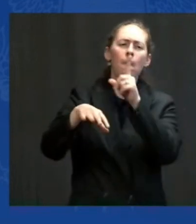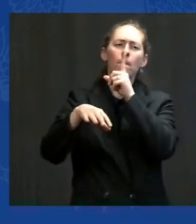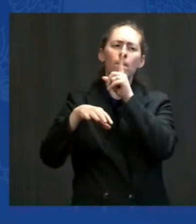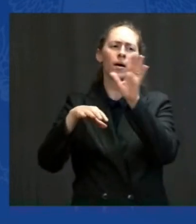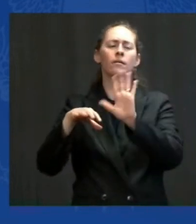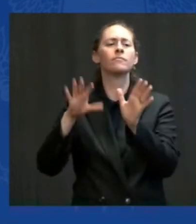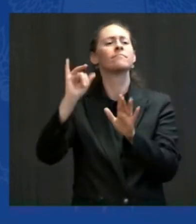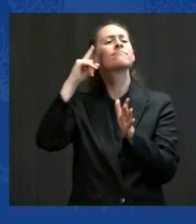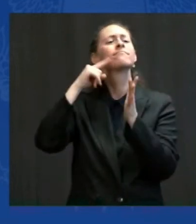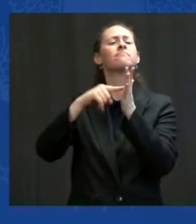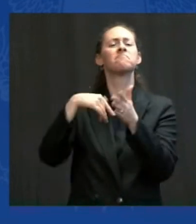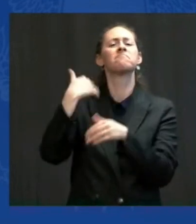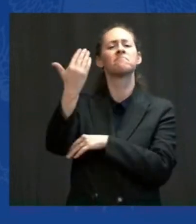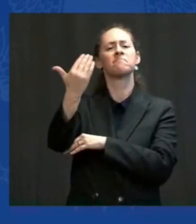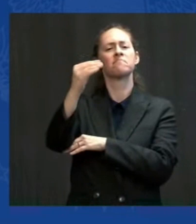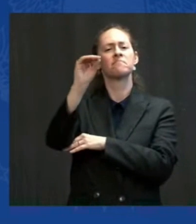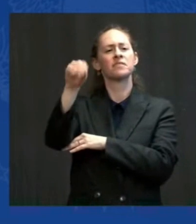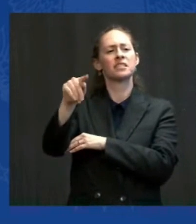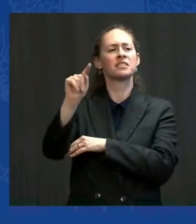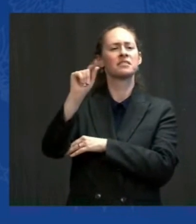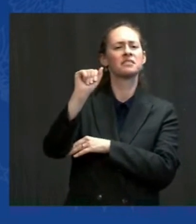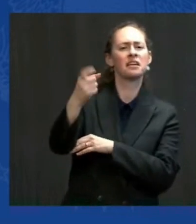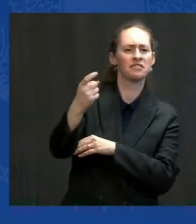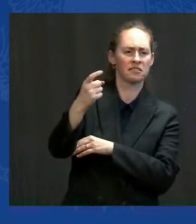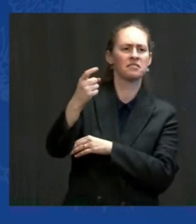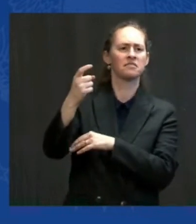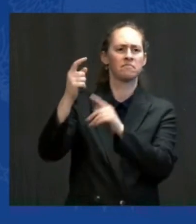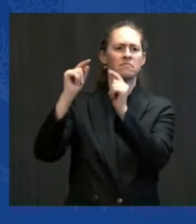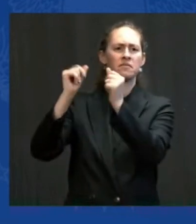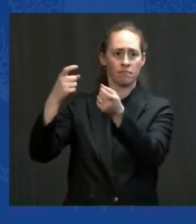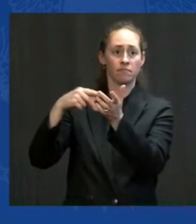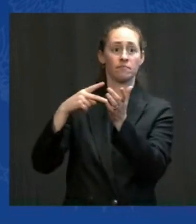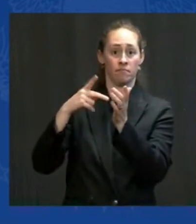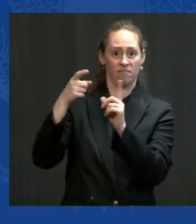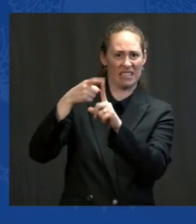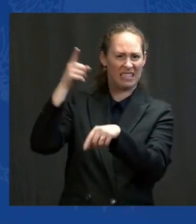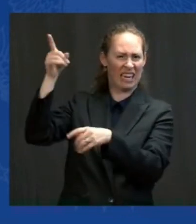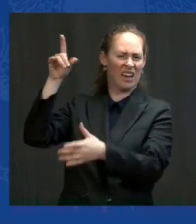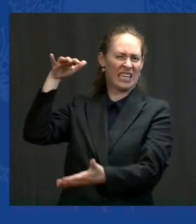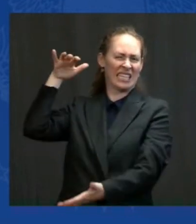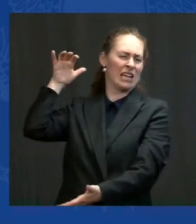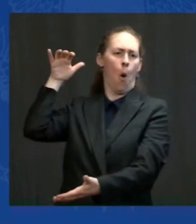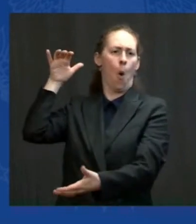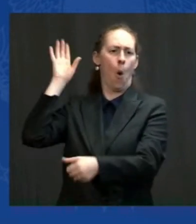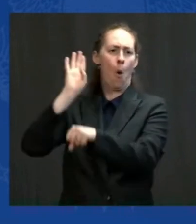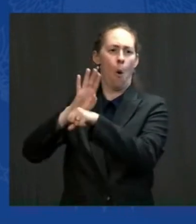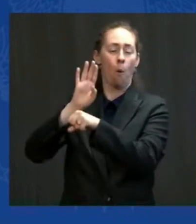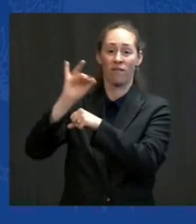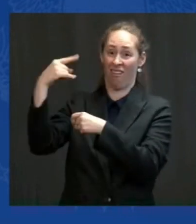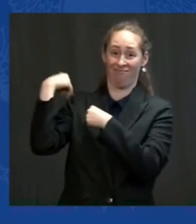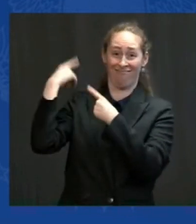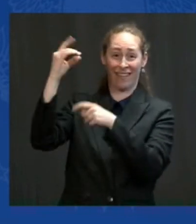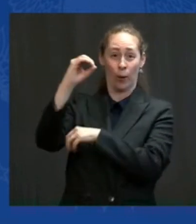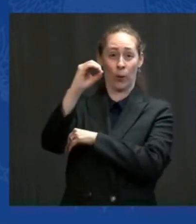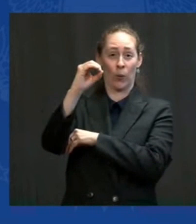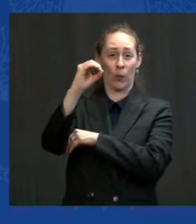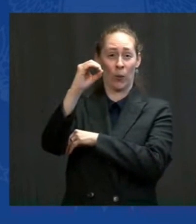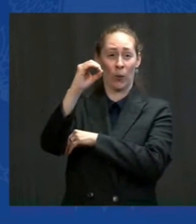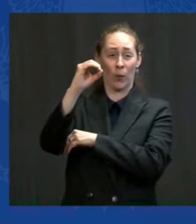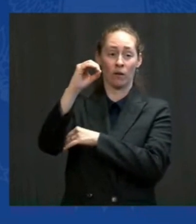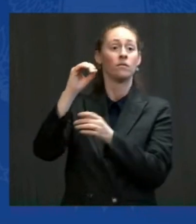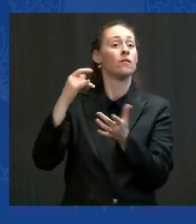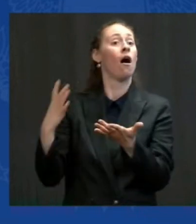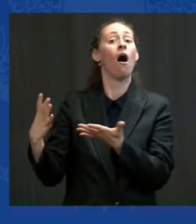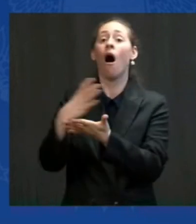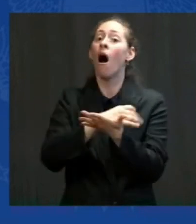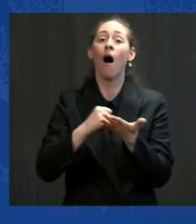tax on the profits of corporations, the ones that didn't pay any tax, that would raise